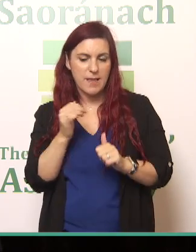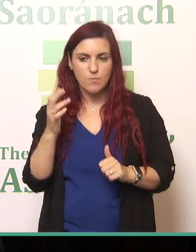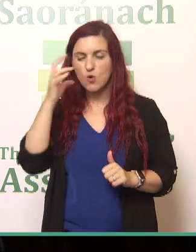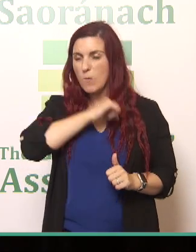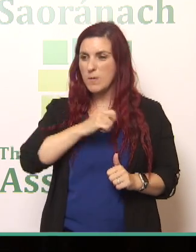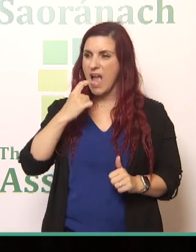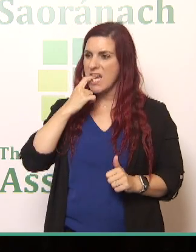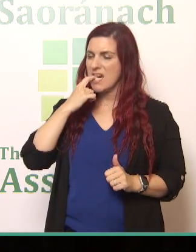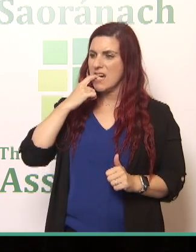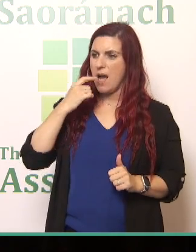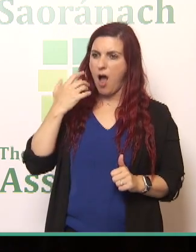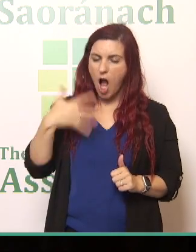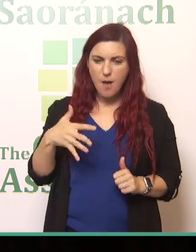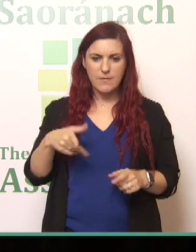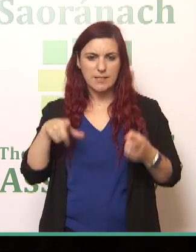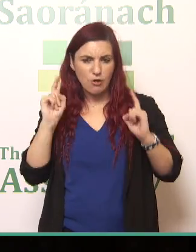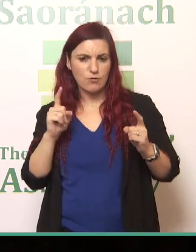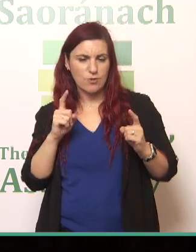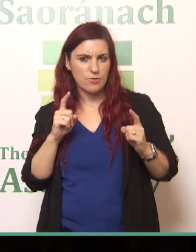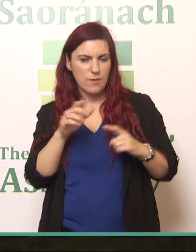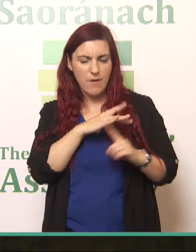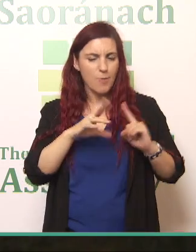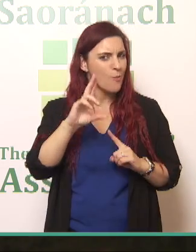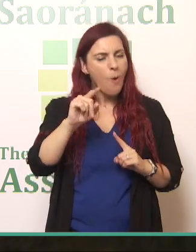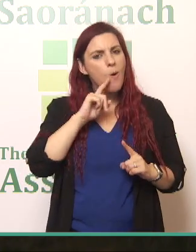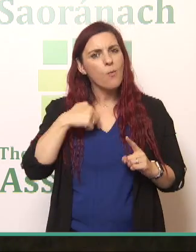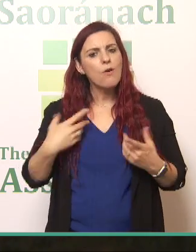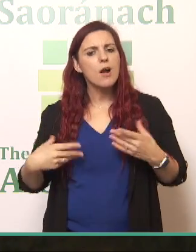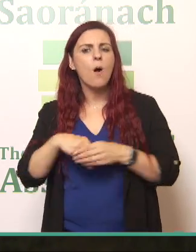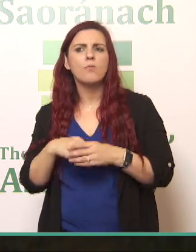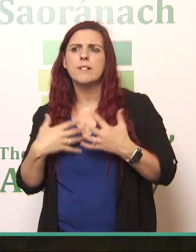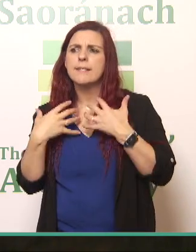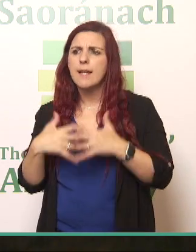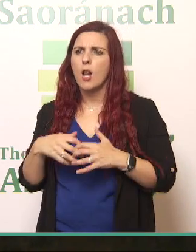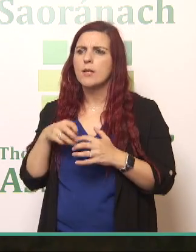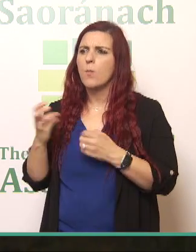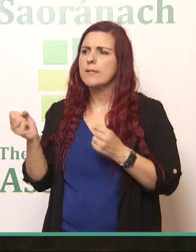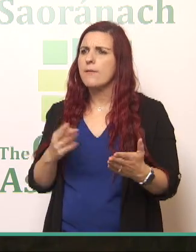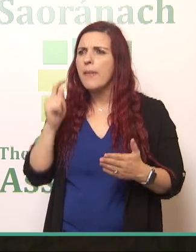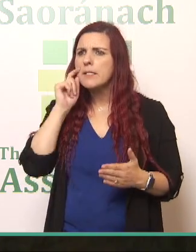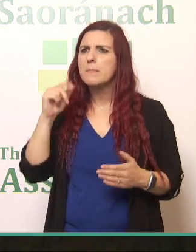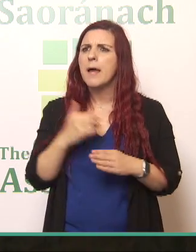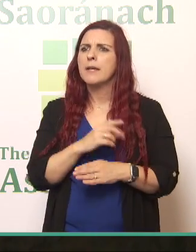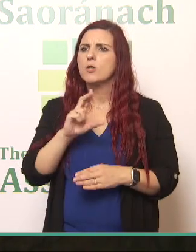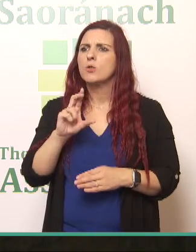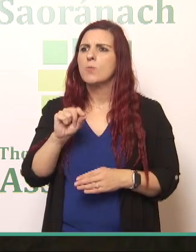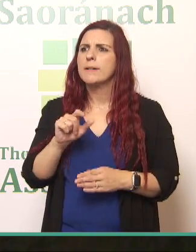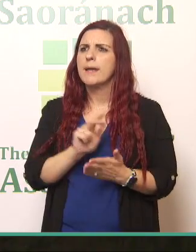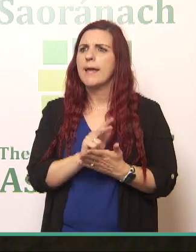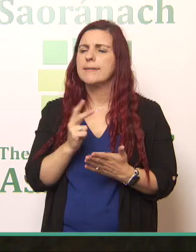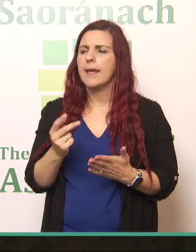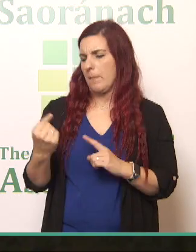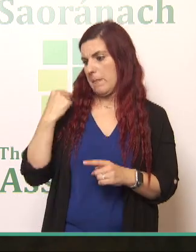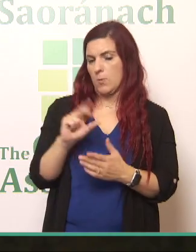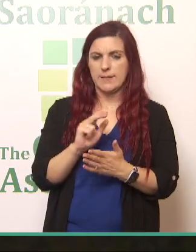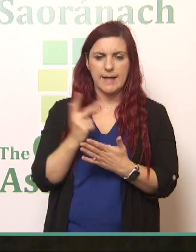environment, we are incorporating technologies that will deliver. I think I heard a figure yesterday, in 2018, there was 5% of slurry